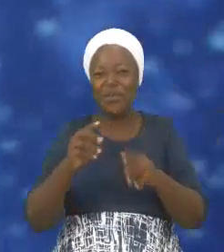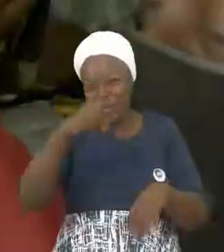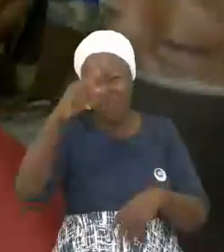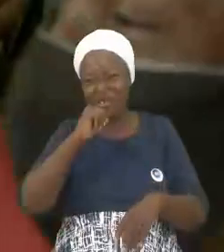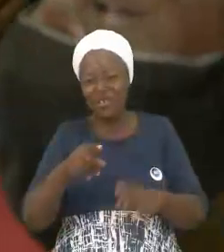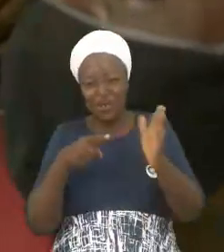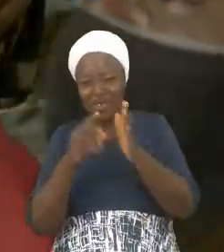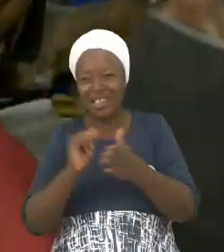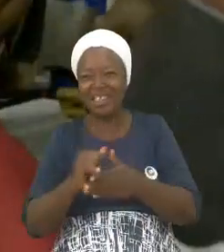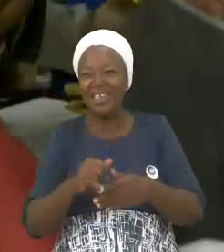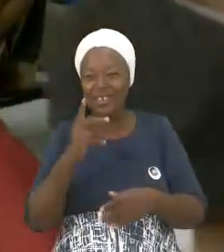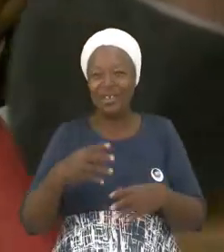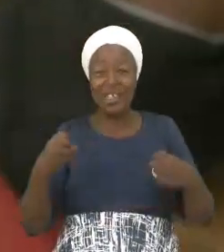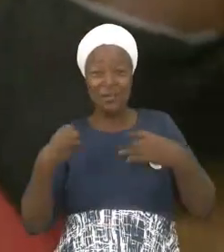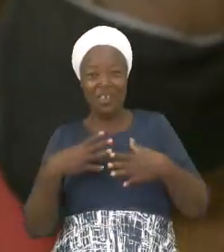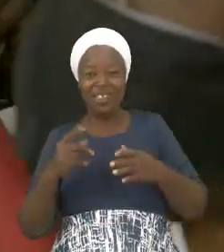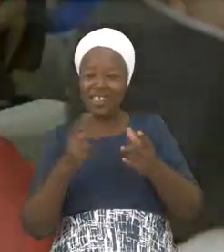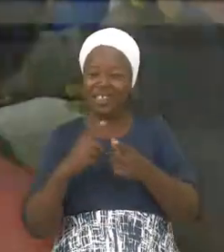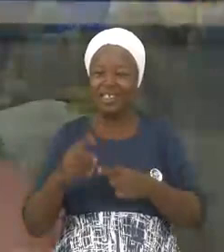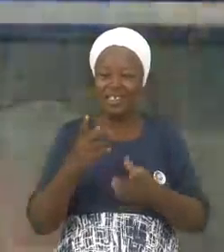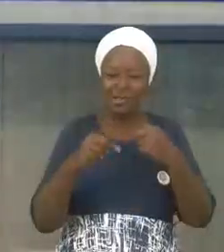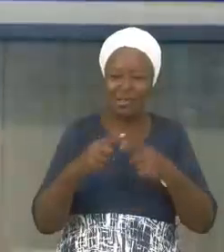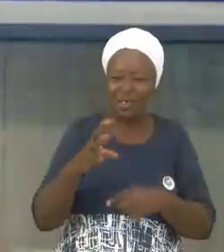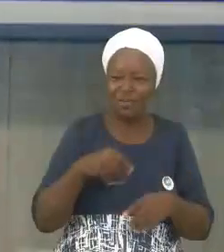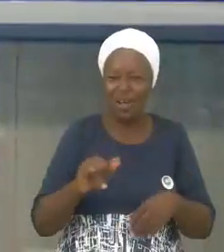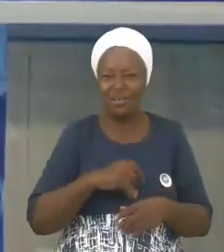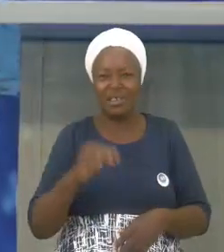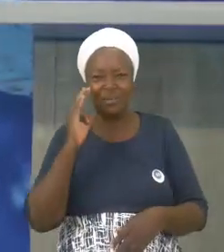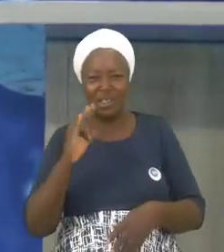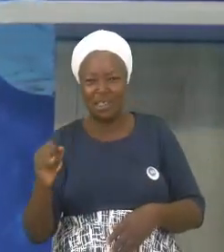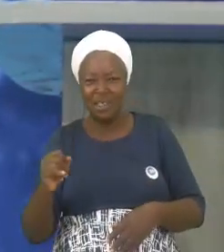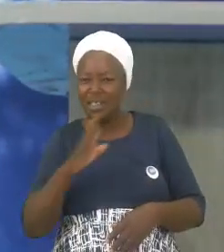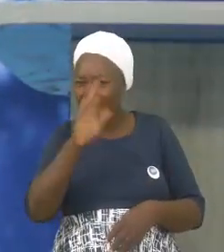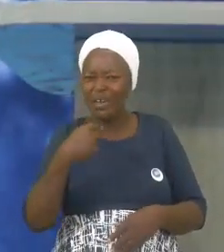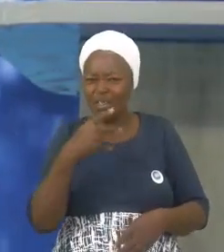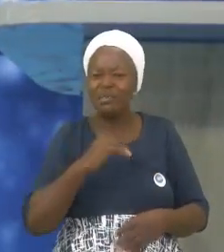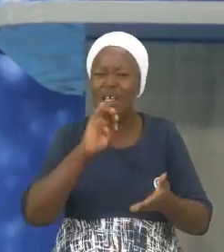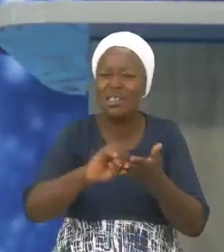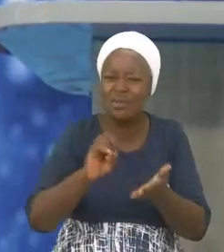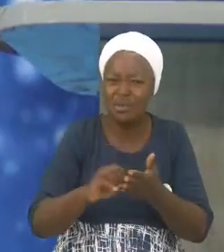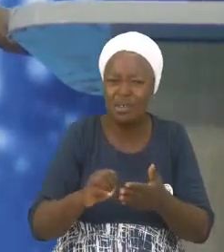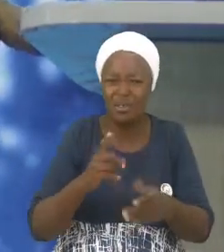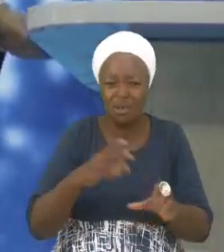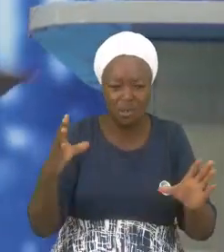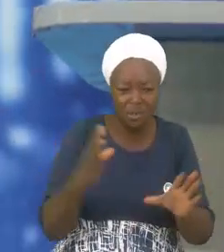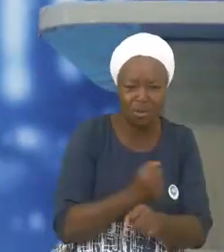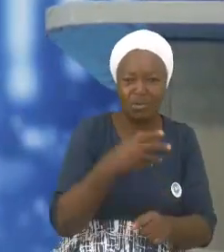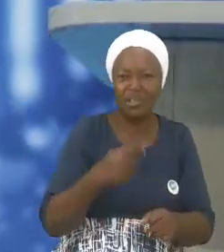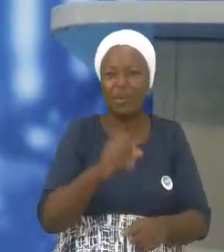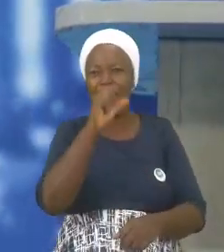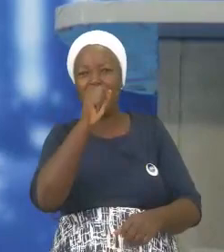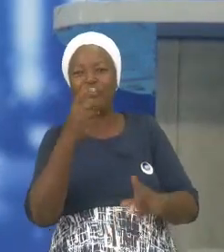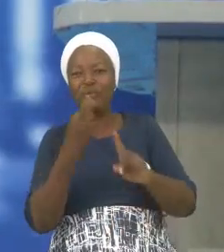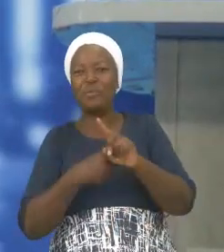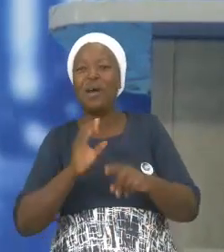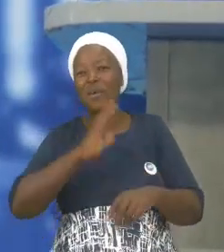she came to me while I was preaching, and she didn't say, "Excuse me, sir." She just stretched her hand and took the